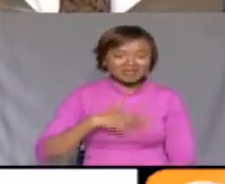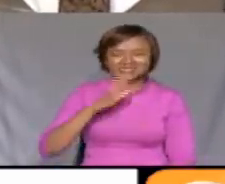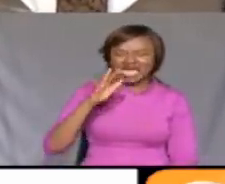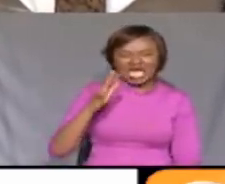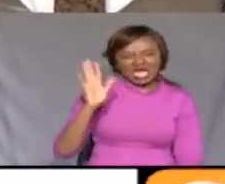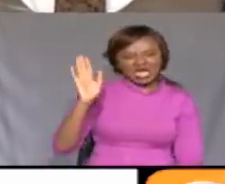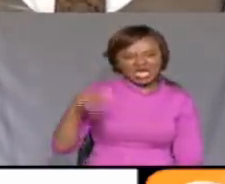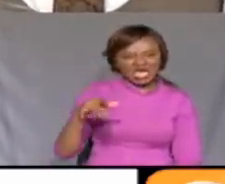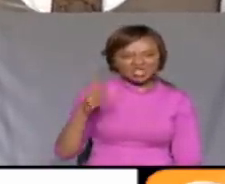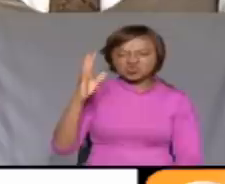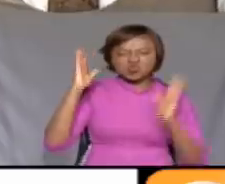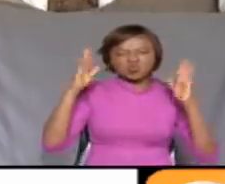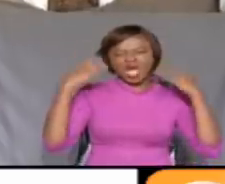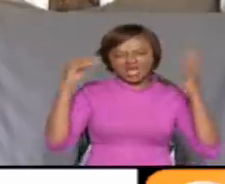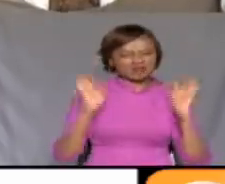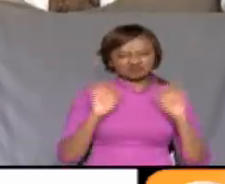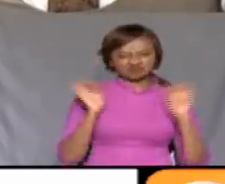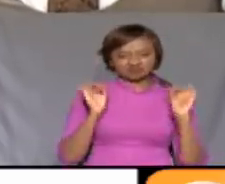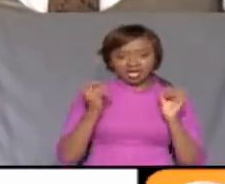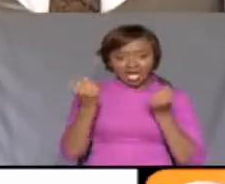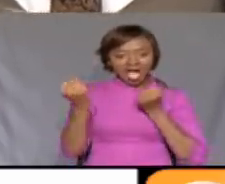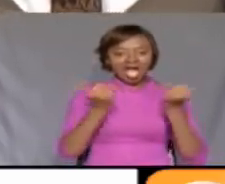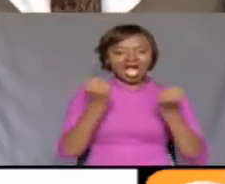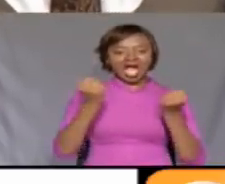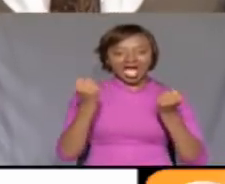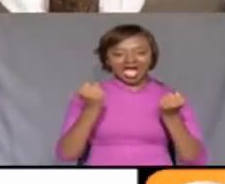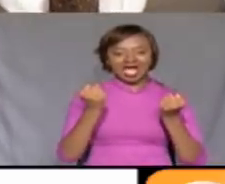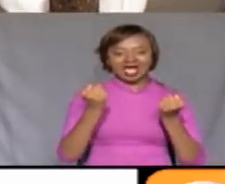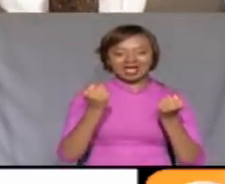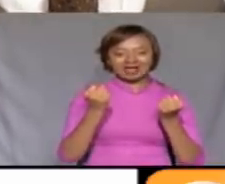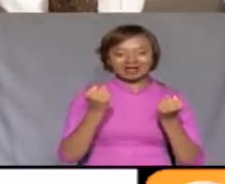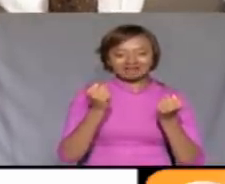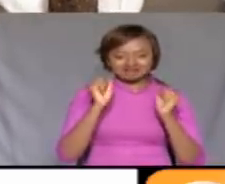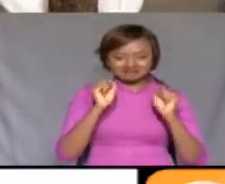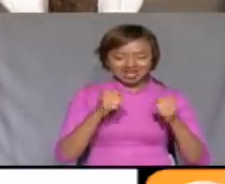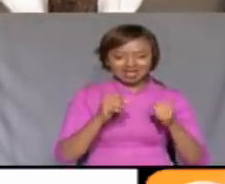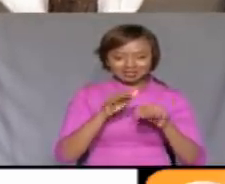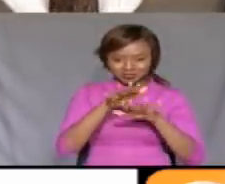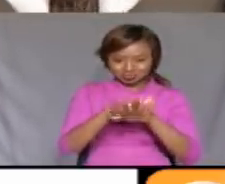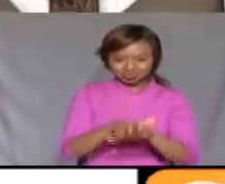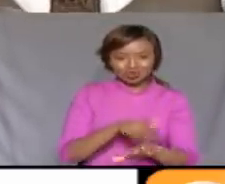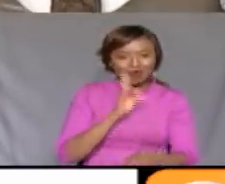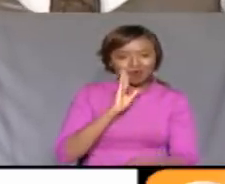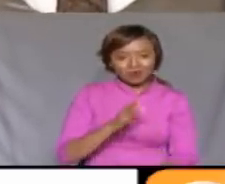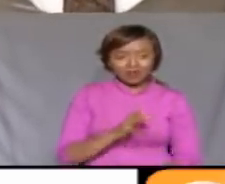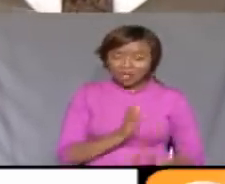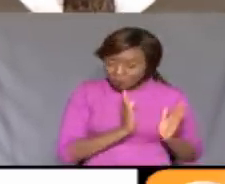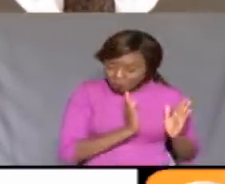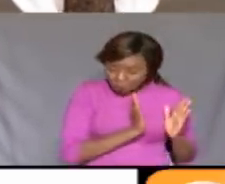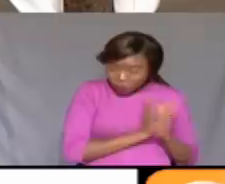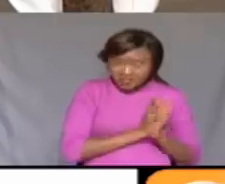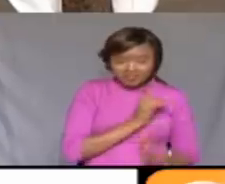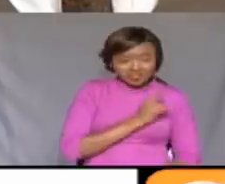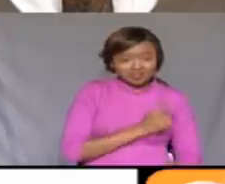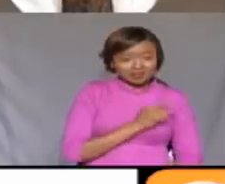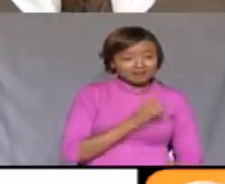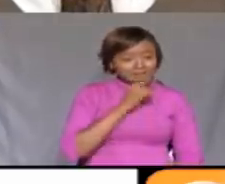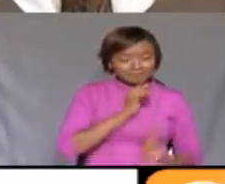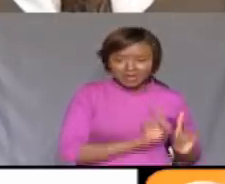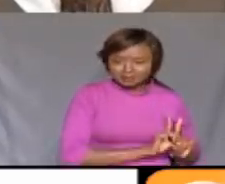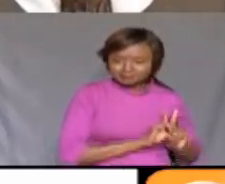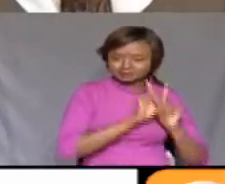saying, "Don't worry, the car will catch up with the wheel." Together with Johnson Barasa,